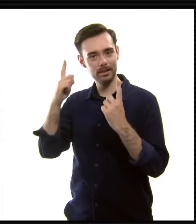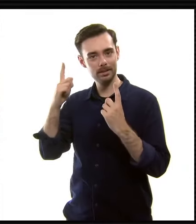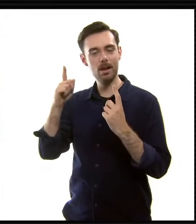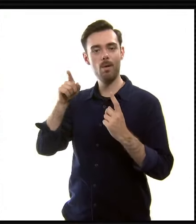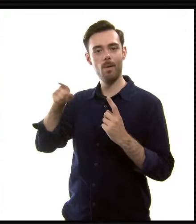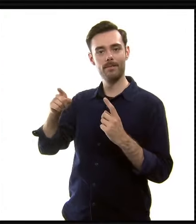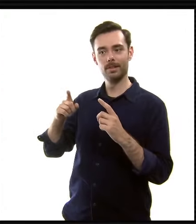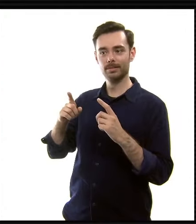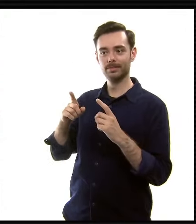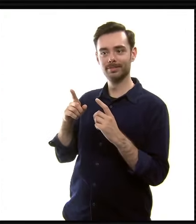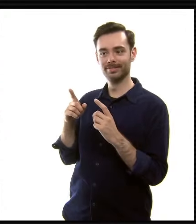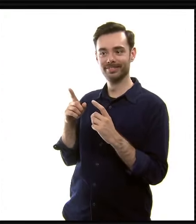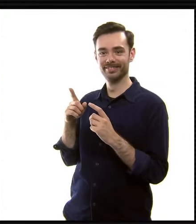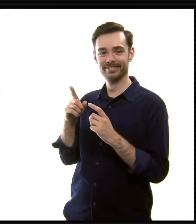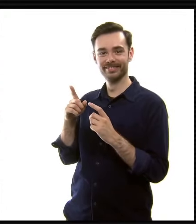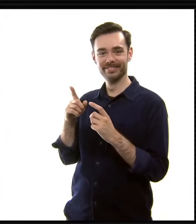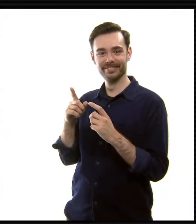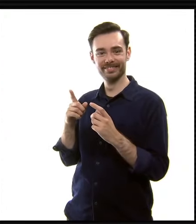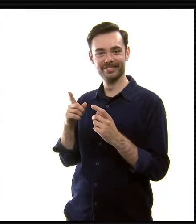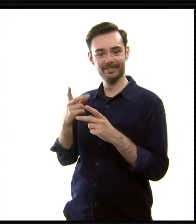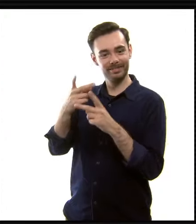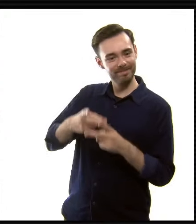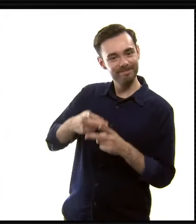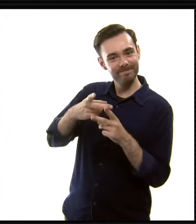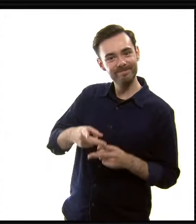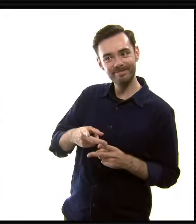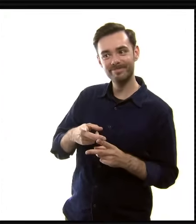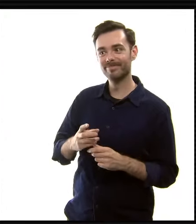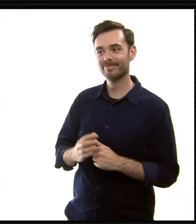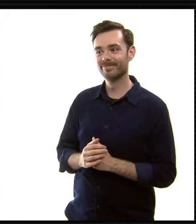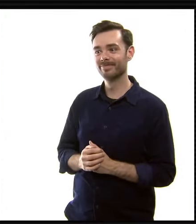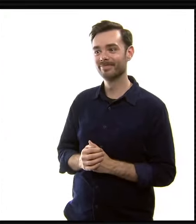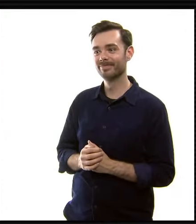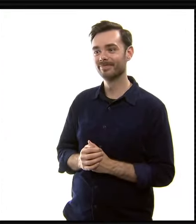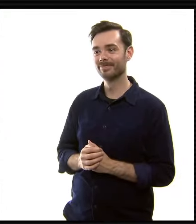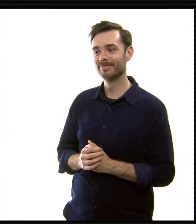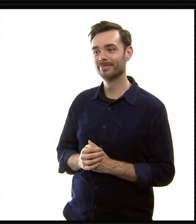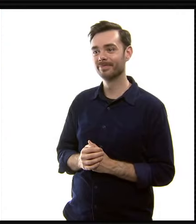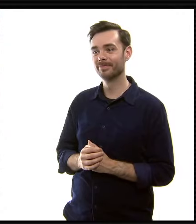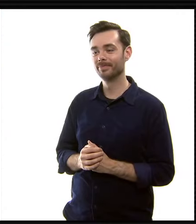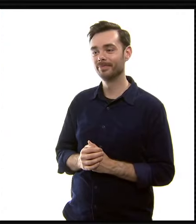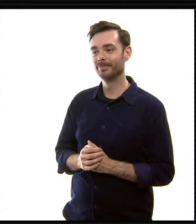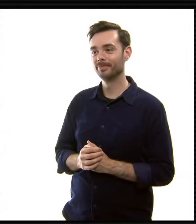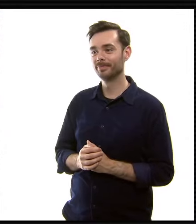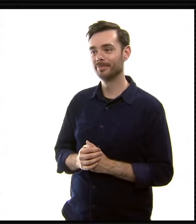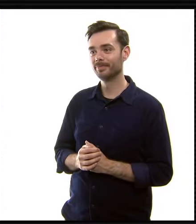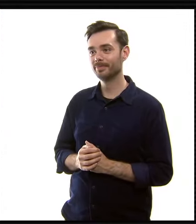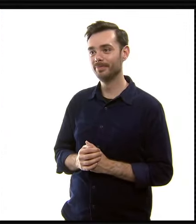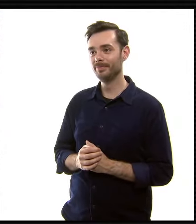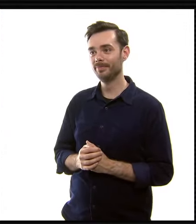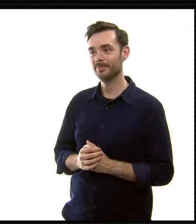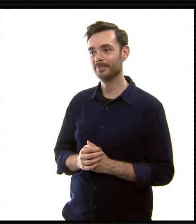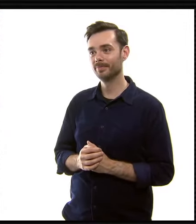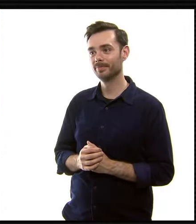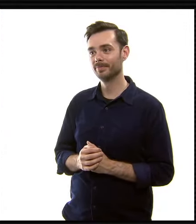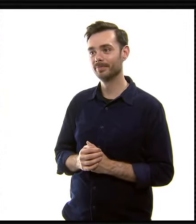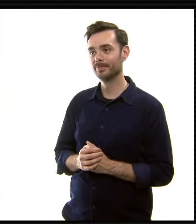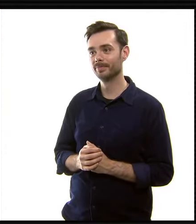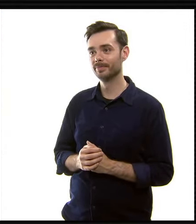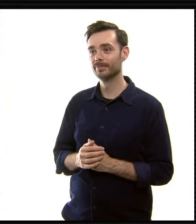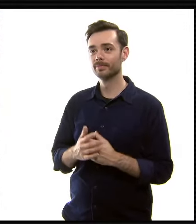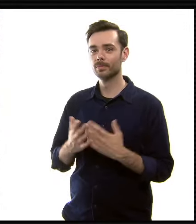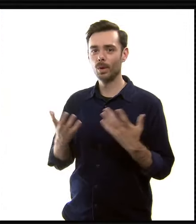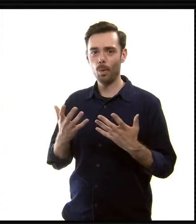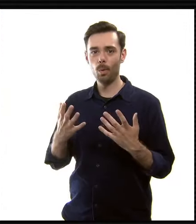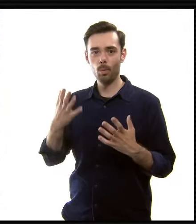the cast and crew. Very good, very Welcome good. to Very realistic. Yeah. So yeah, we wanted to pack these models with like as many details as